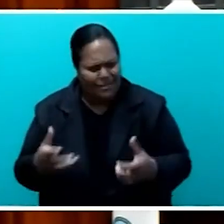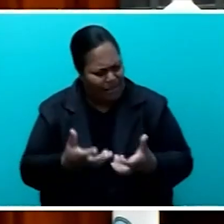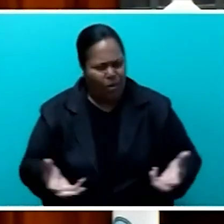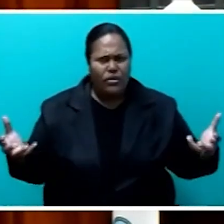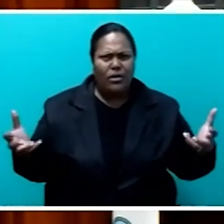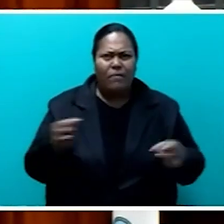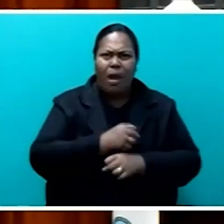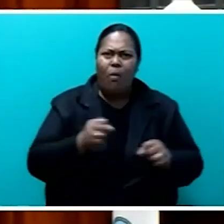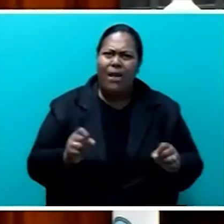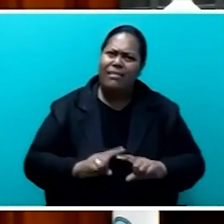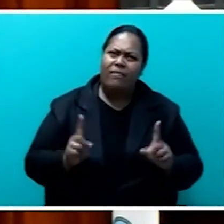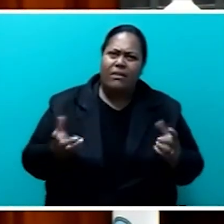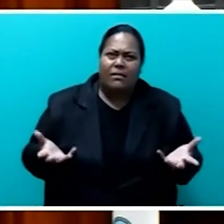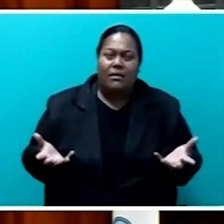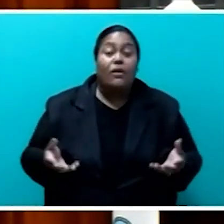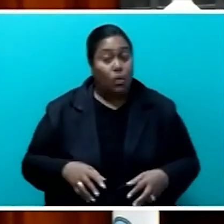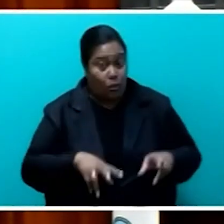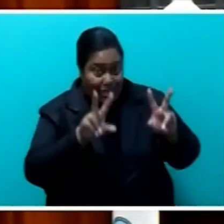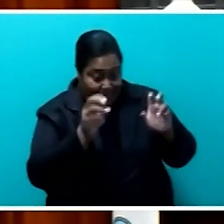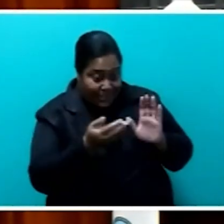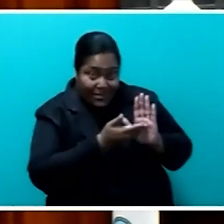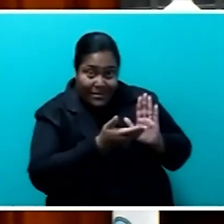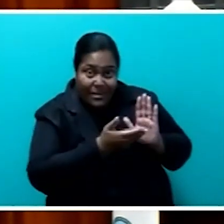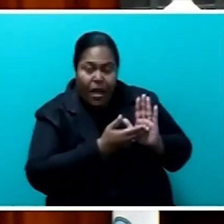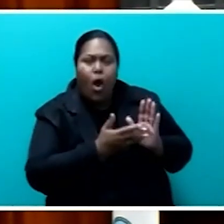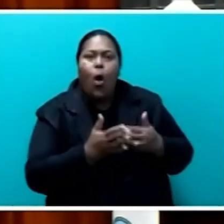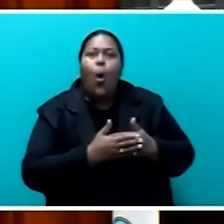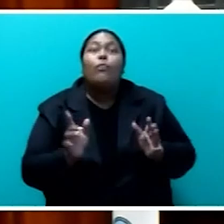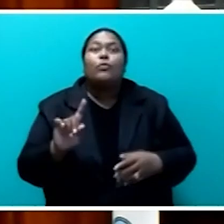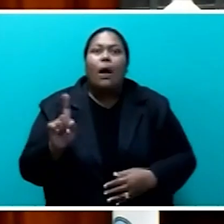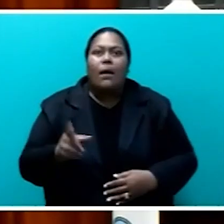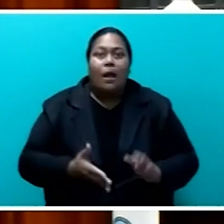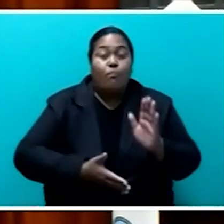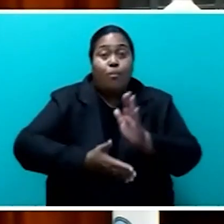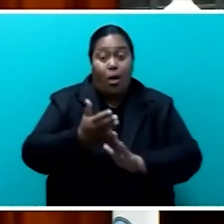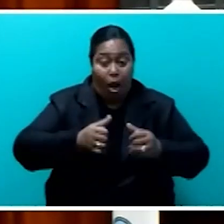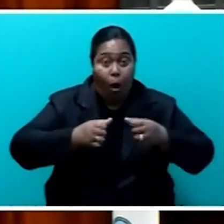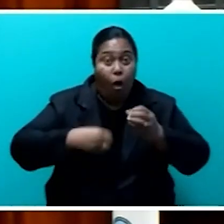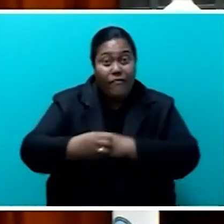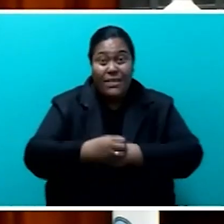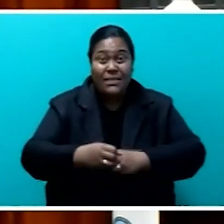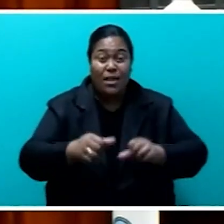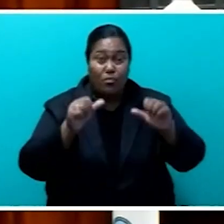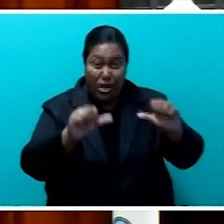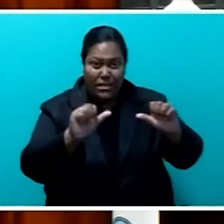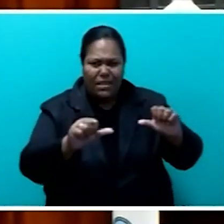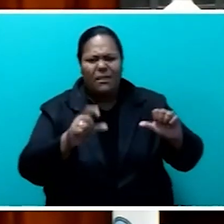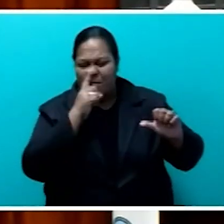clause also, Mr. Speaker, opens up the high office in the land to unfair criticism.